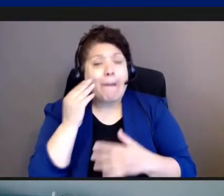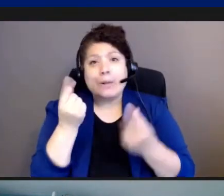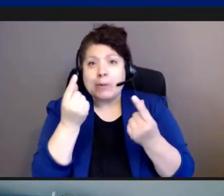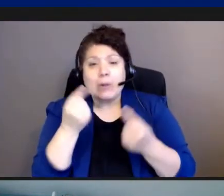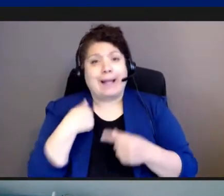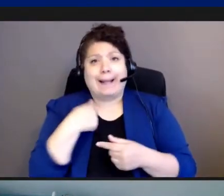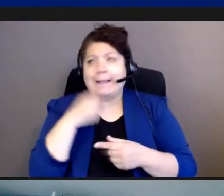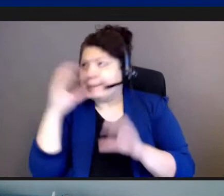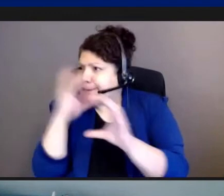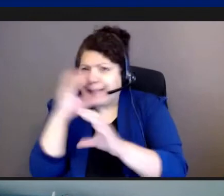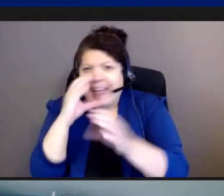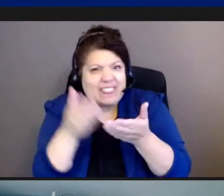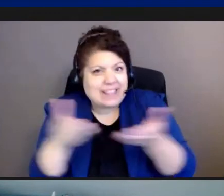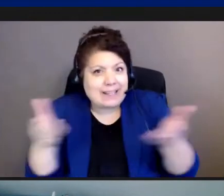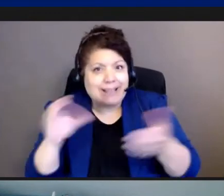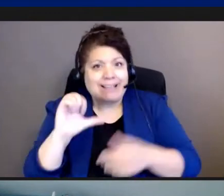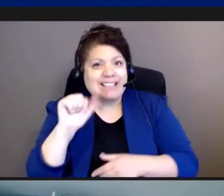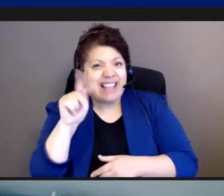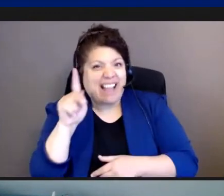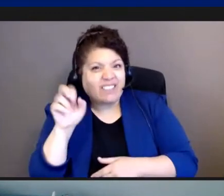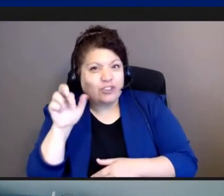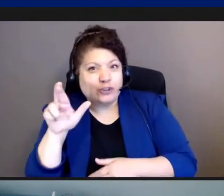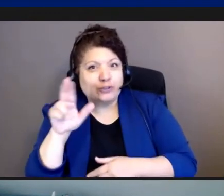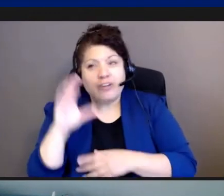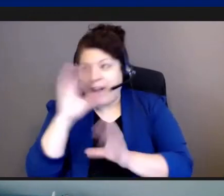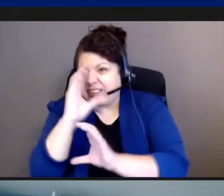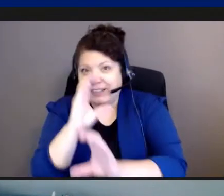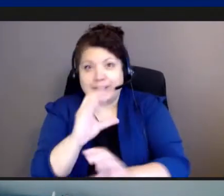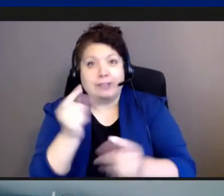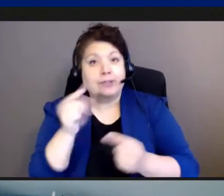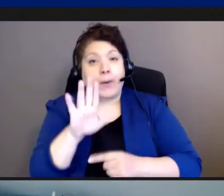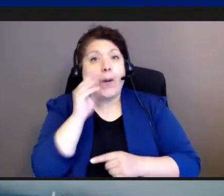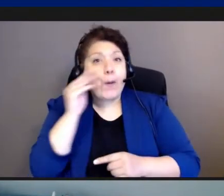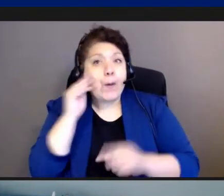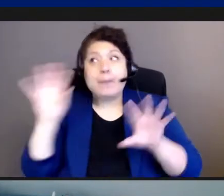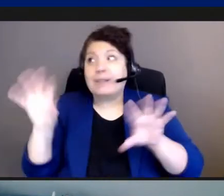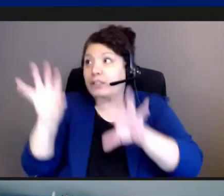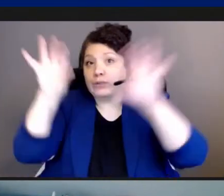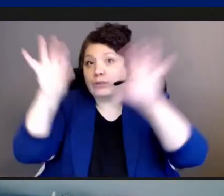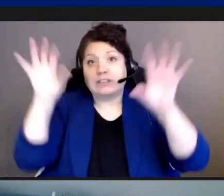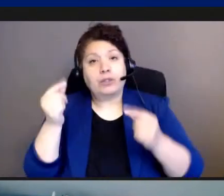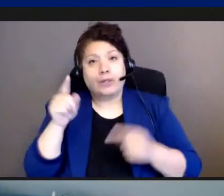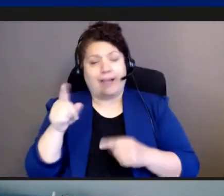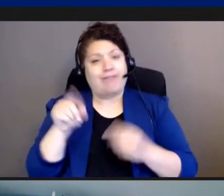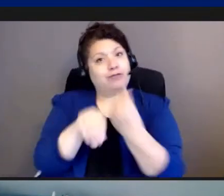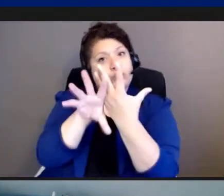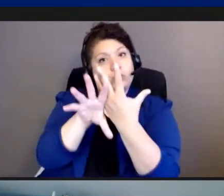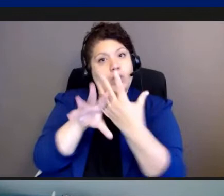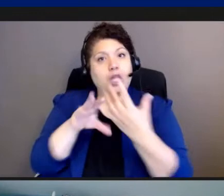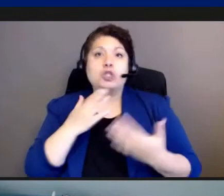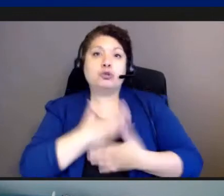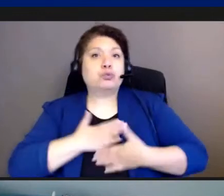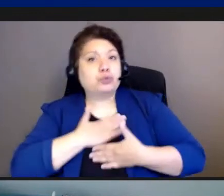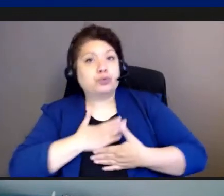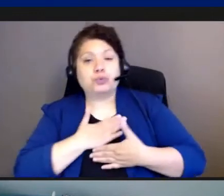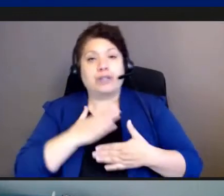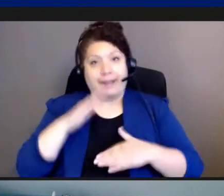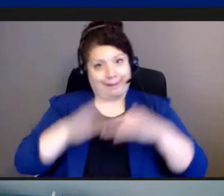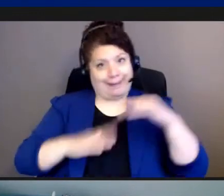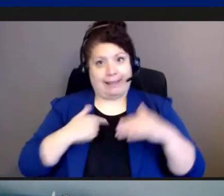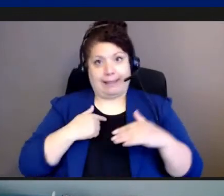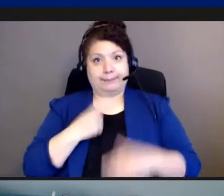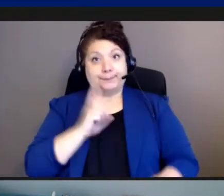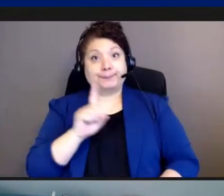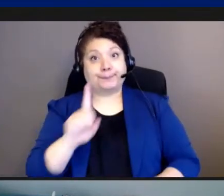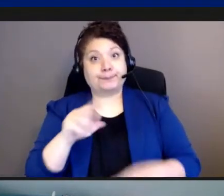trick-or-treating. Decorate your house. Dress up in costumes and have virtual contests this year instead of in person. With a little bit of innovation on our side, we can still